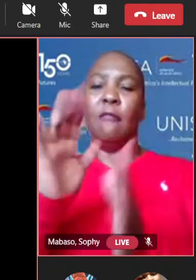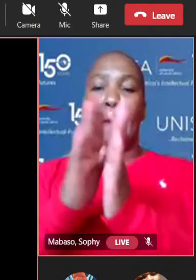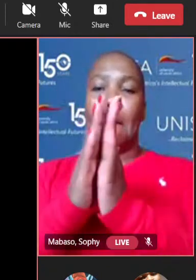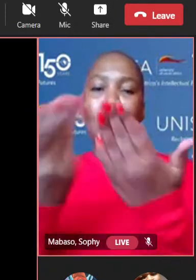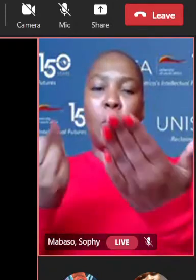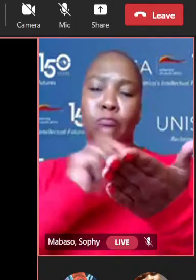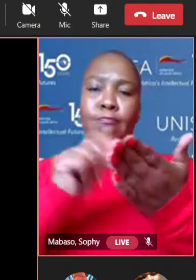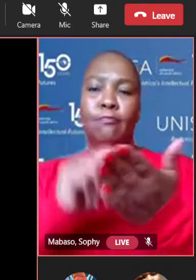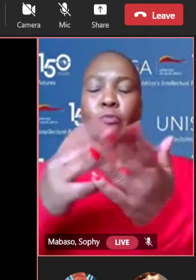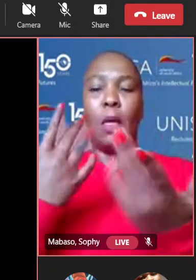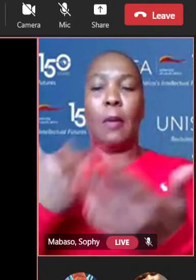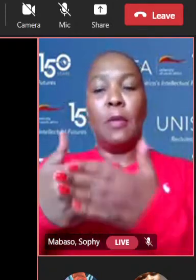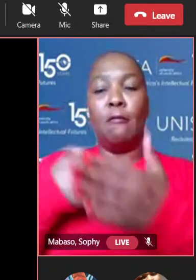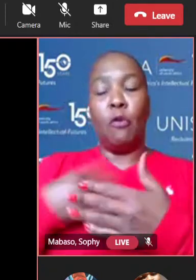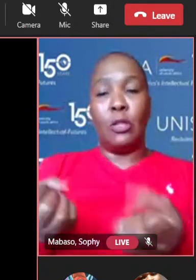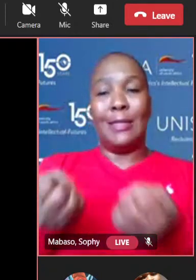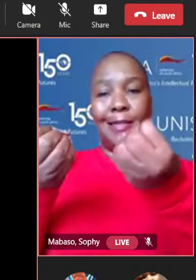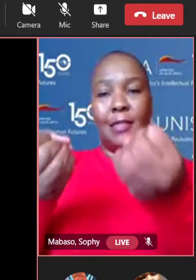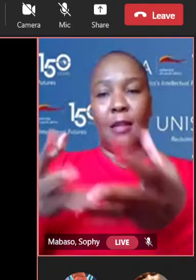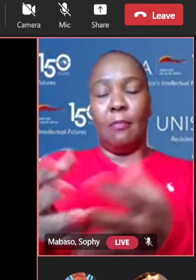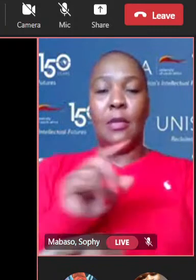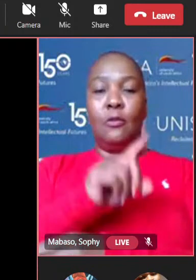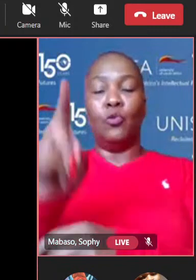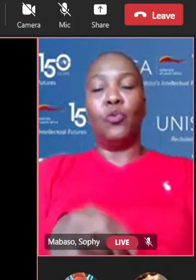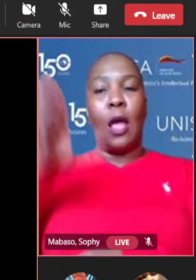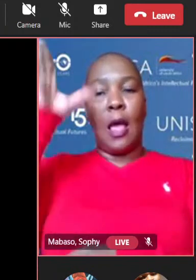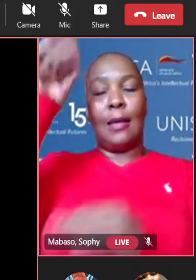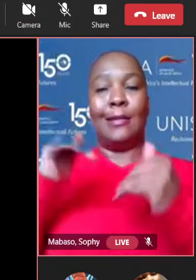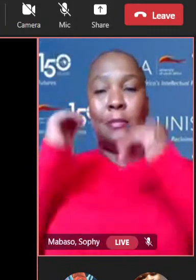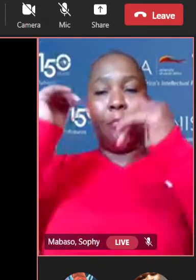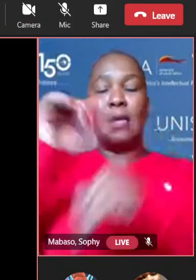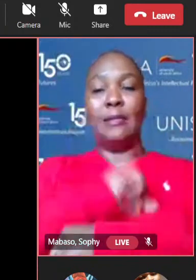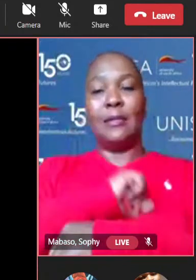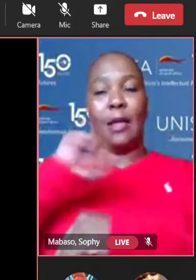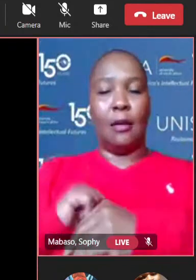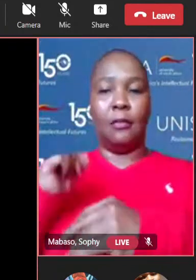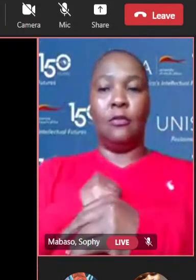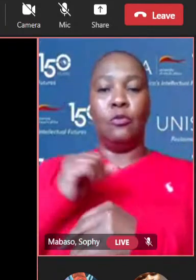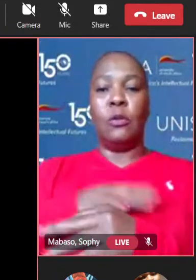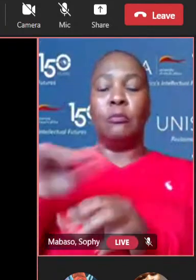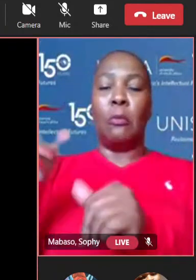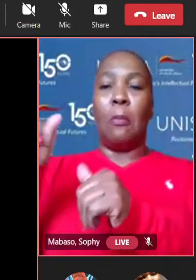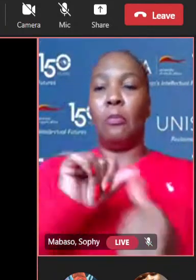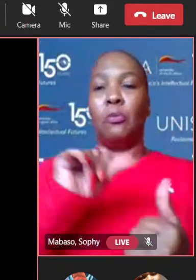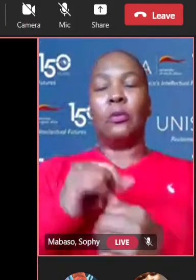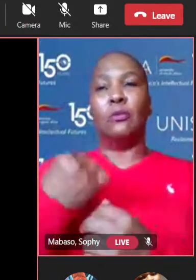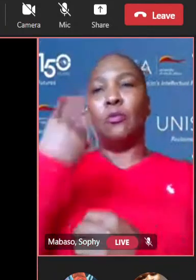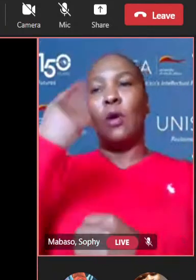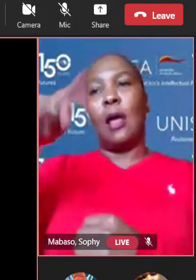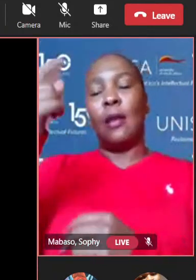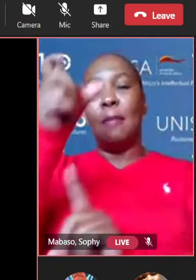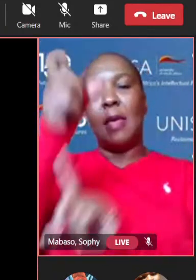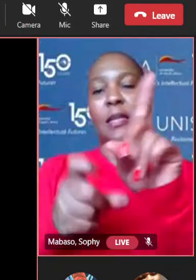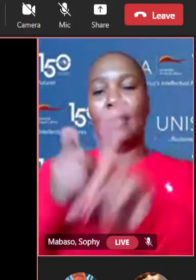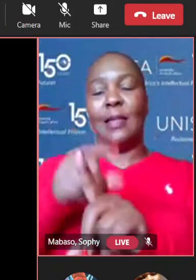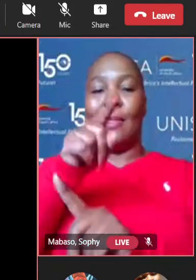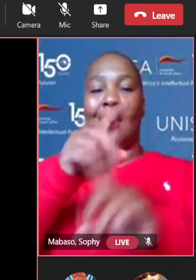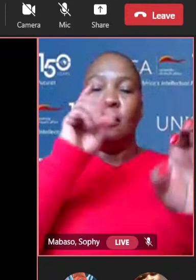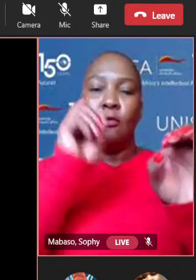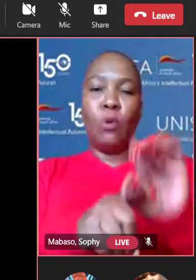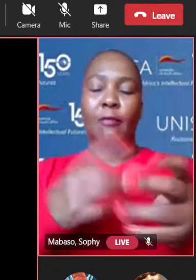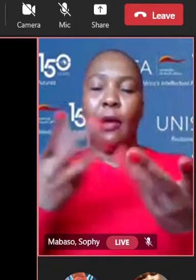before you submit it to the academic staff, you want to bounce it with somebody, and a person that is qualified, either